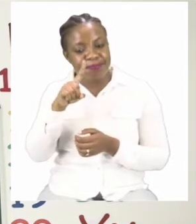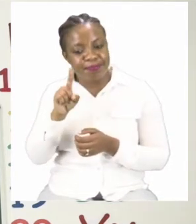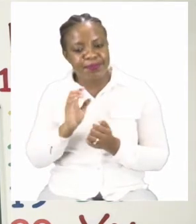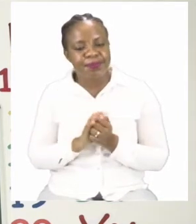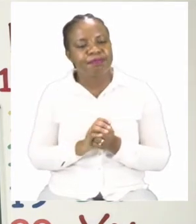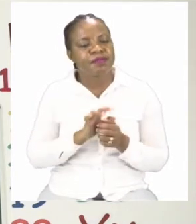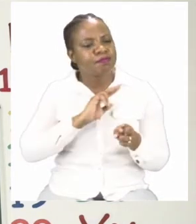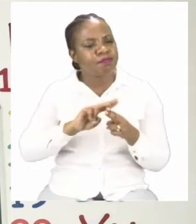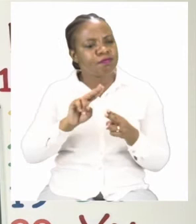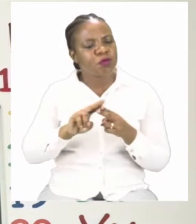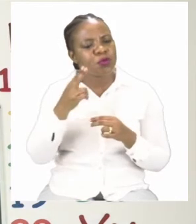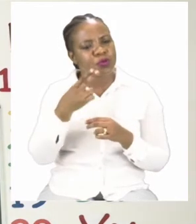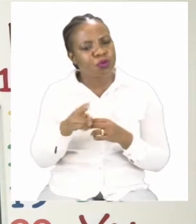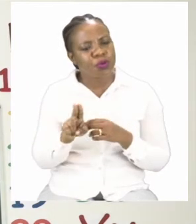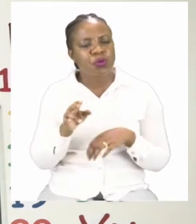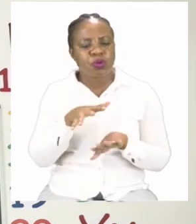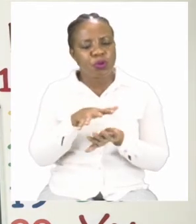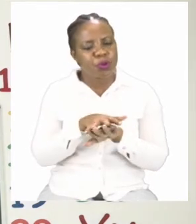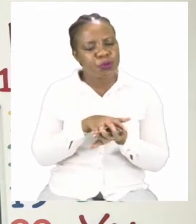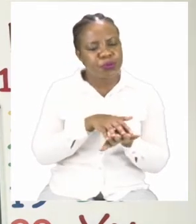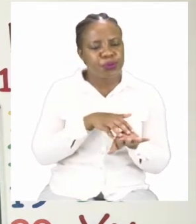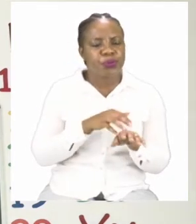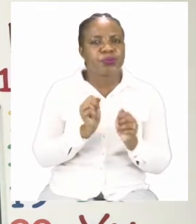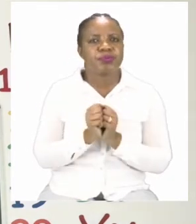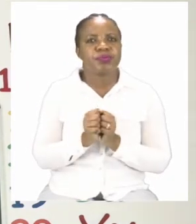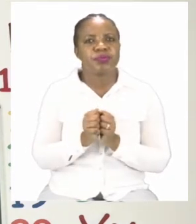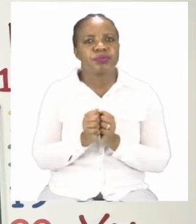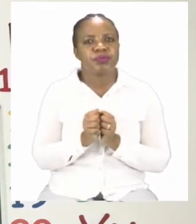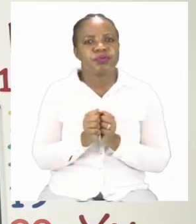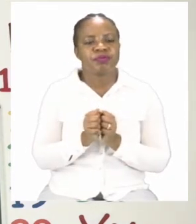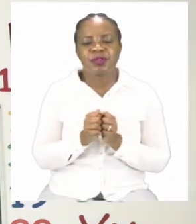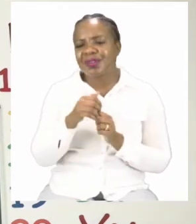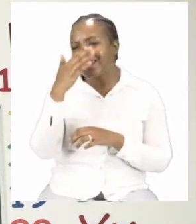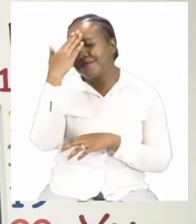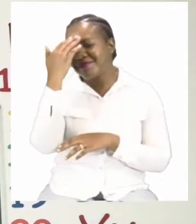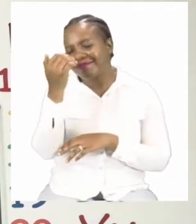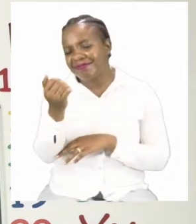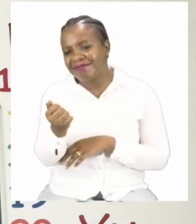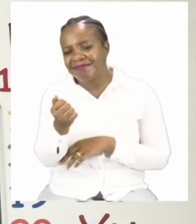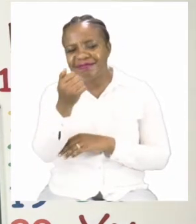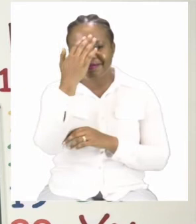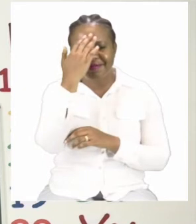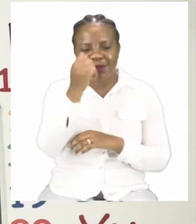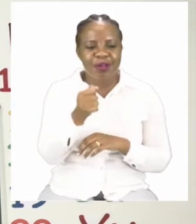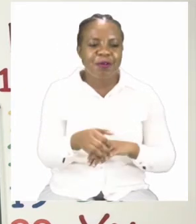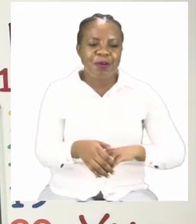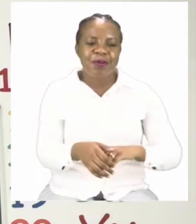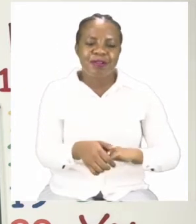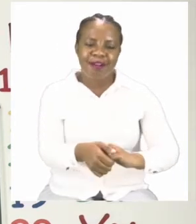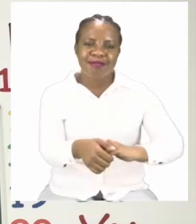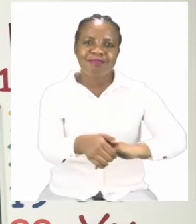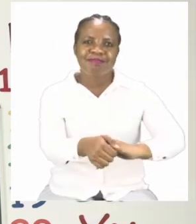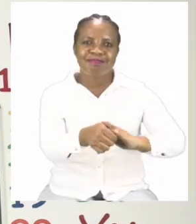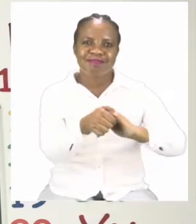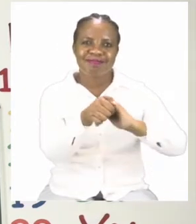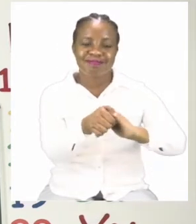and don't forget, you can also greet someone with a friendly handshake, but not today